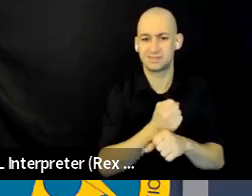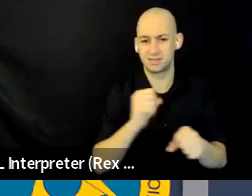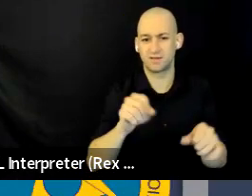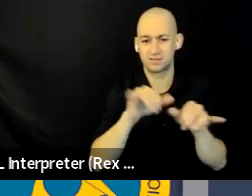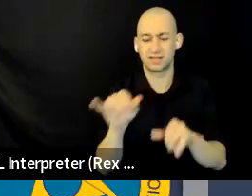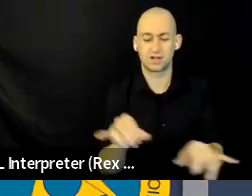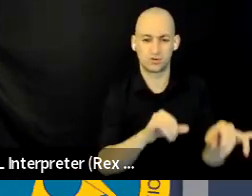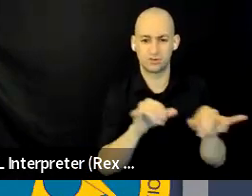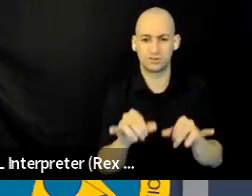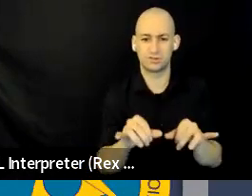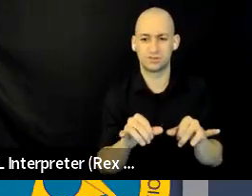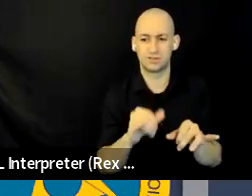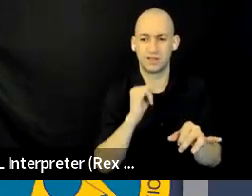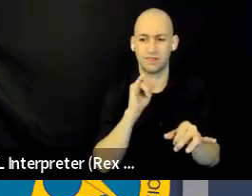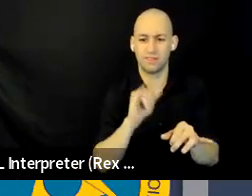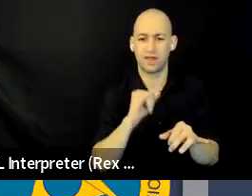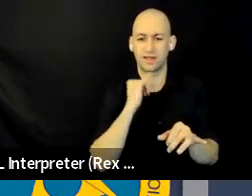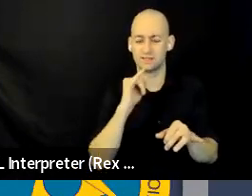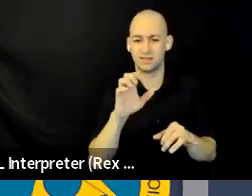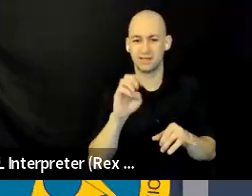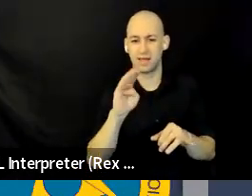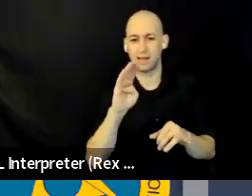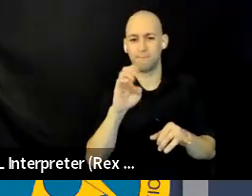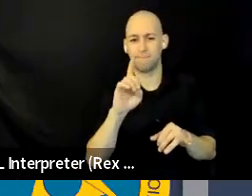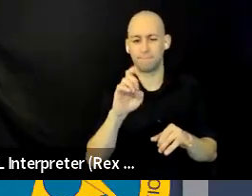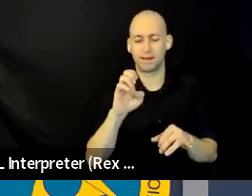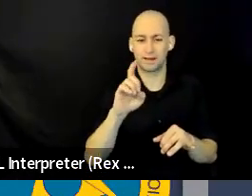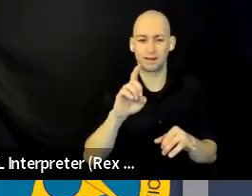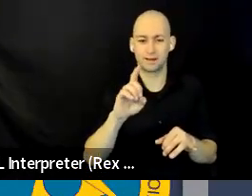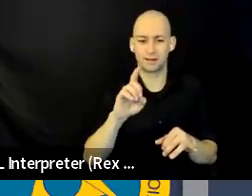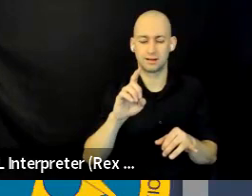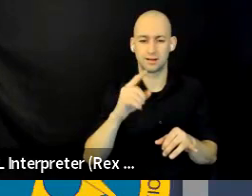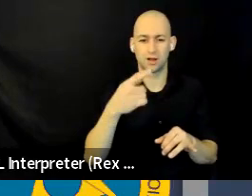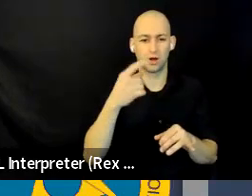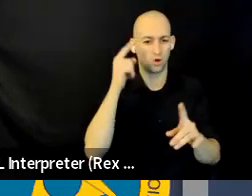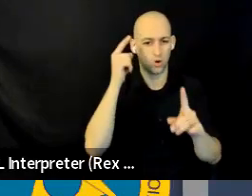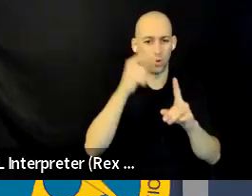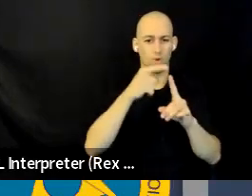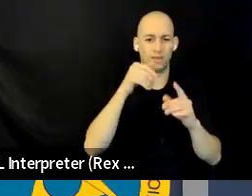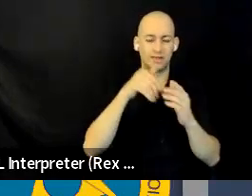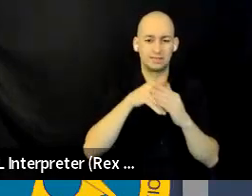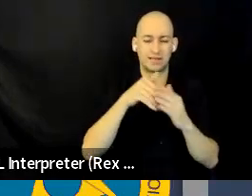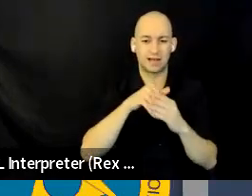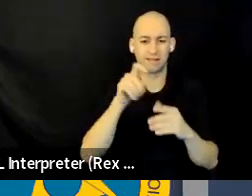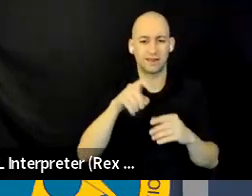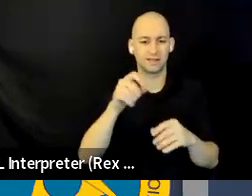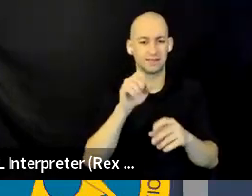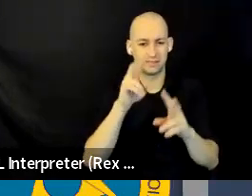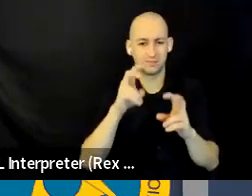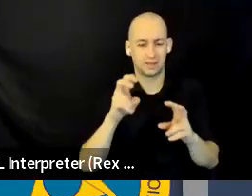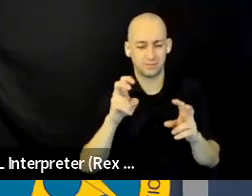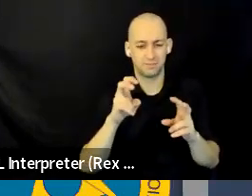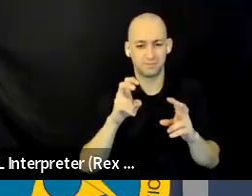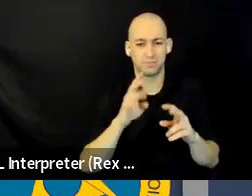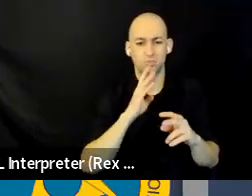that an embedded kind of goal within the needs assessment, or maybe something we can talk